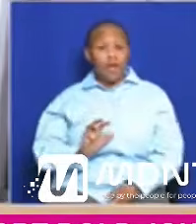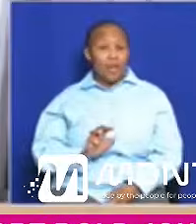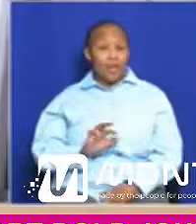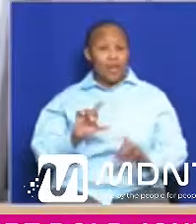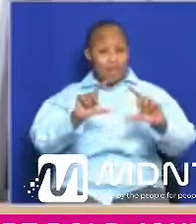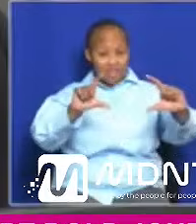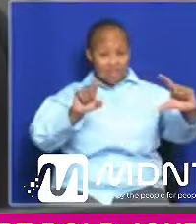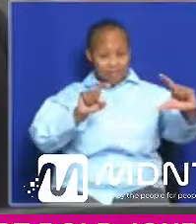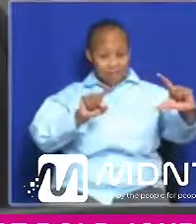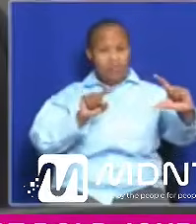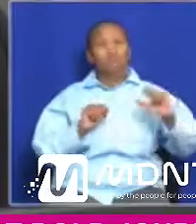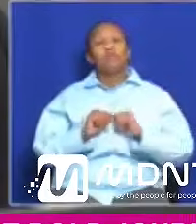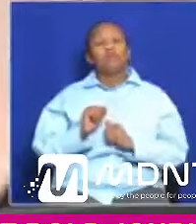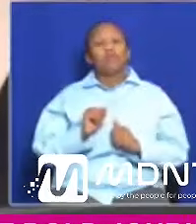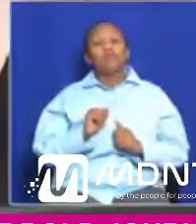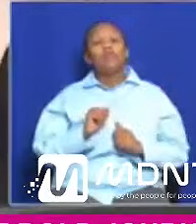against self-incrimination.